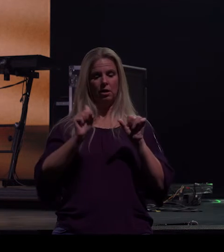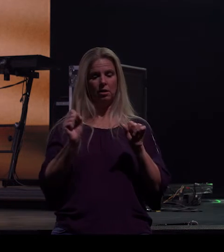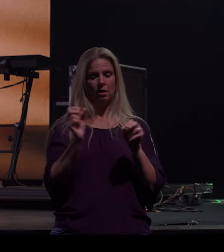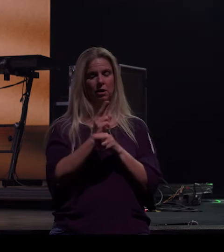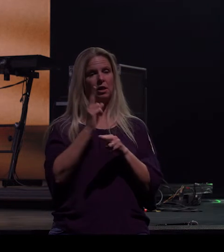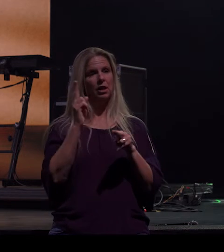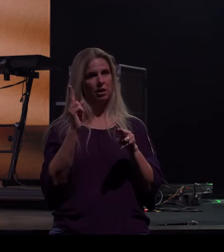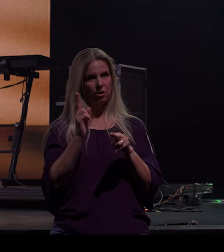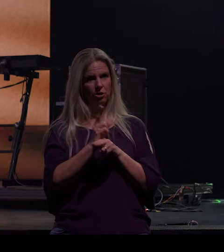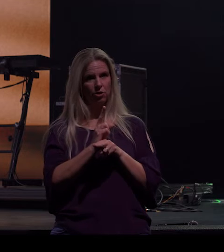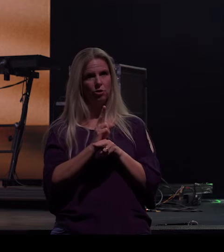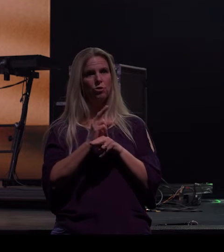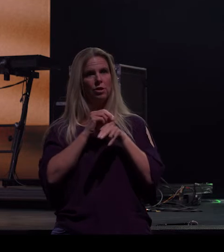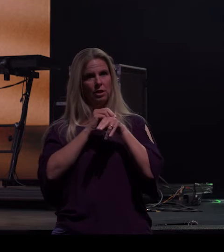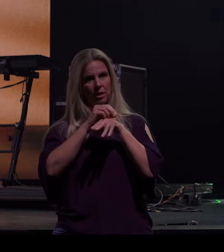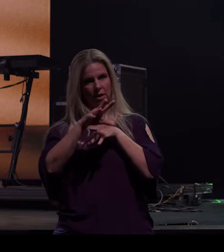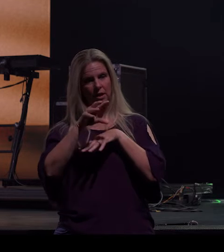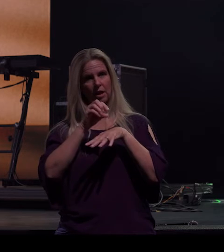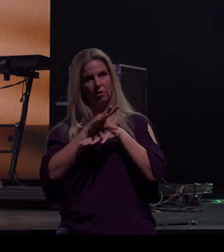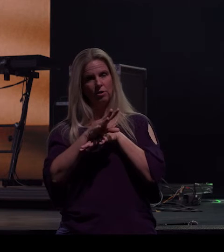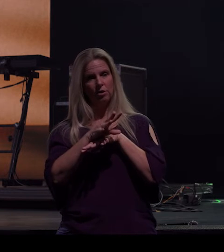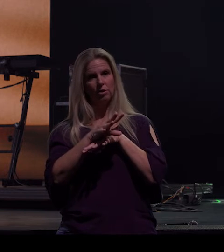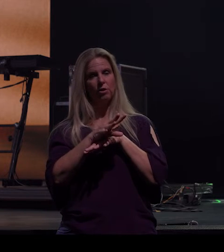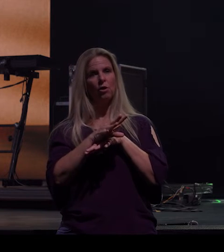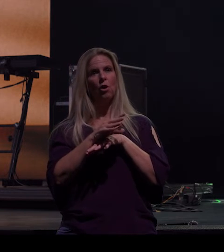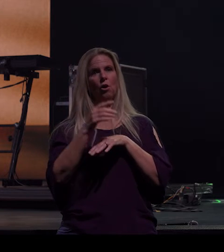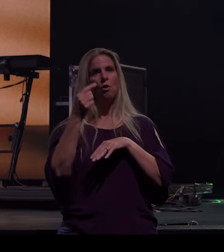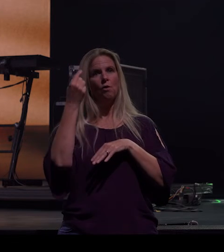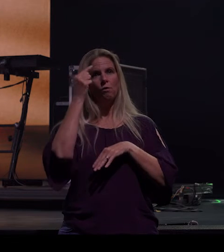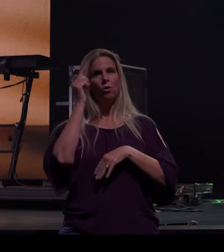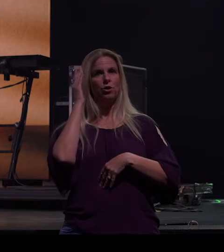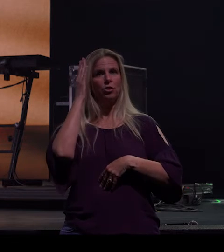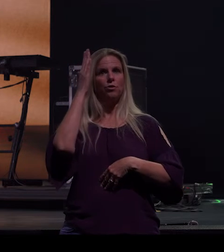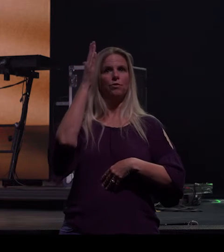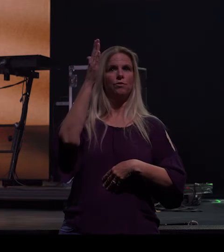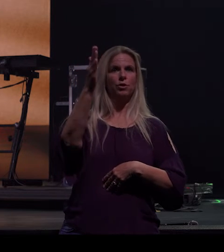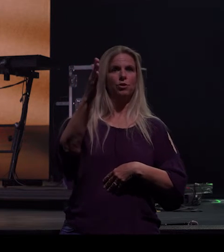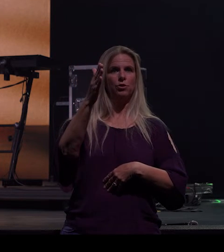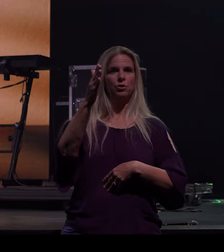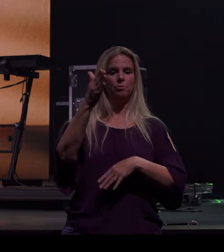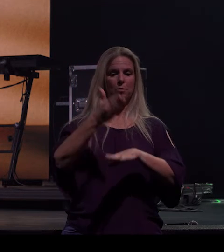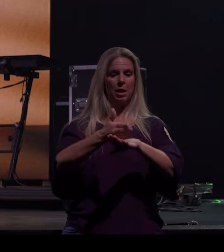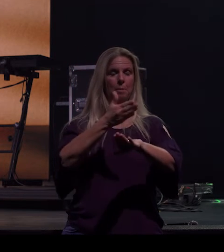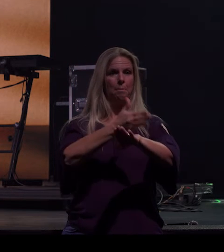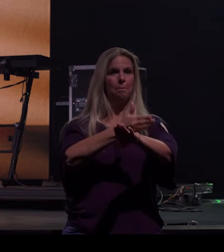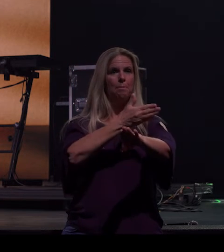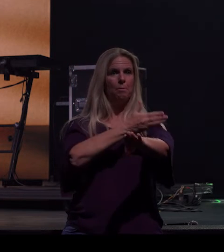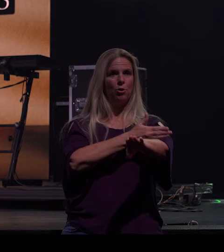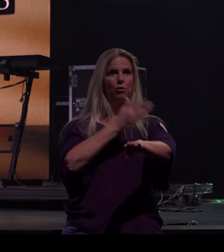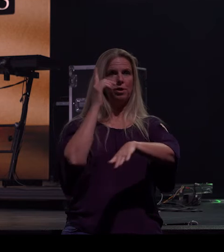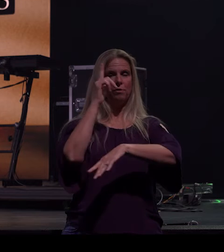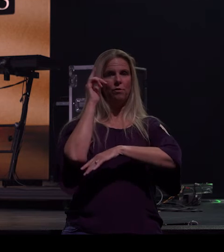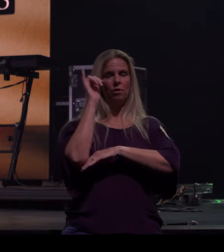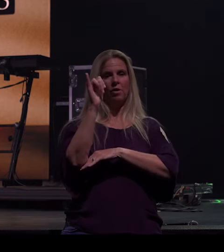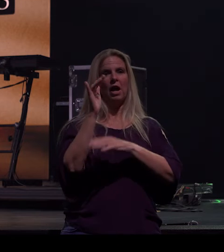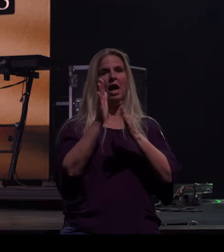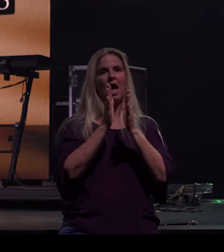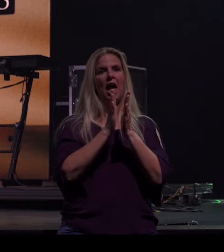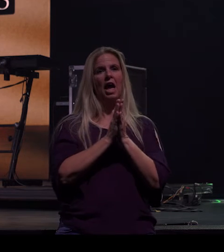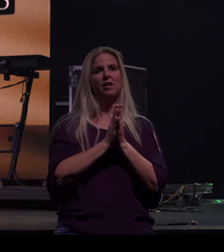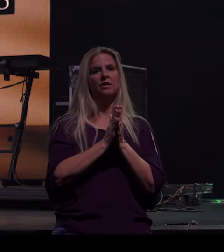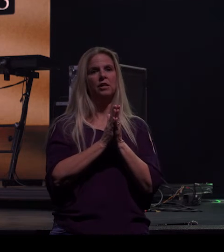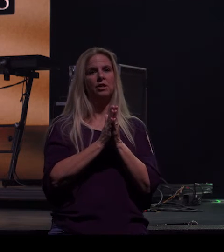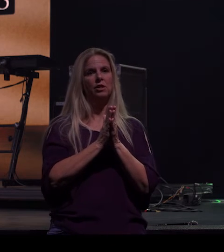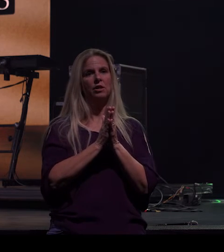you're one piece of advice away. One piece of advice away from your future changing forever. Here's number two. Asking for help isn't admitting